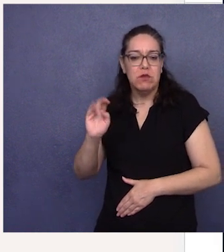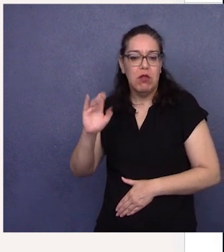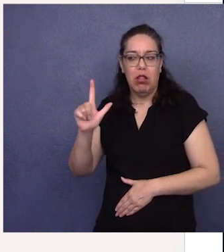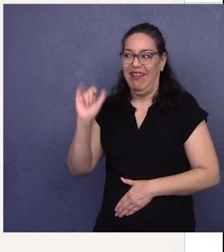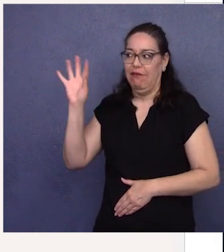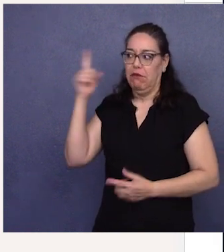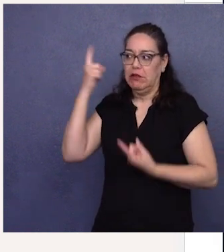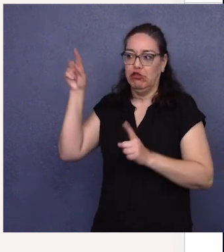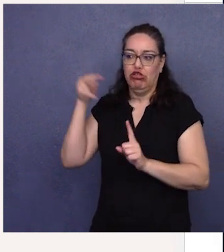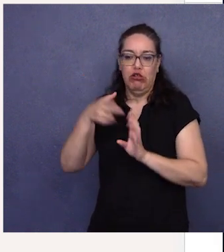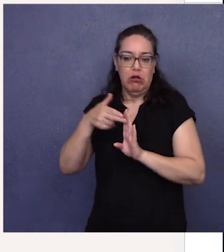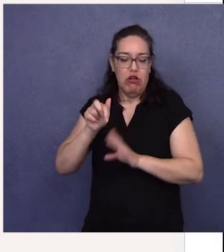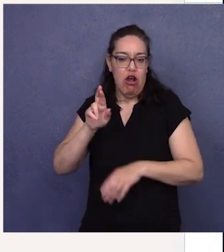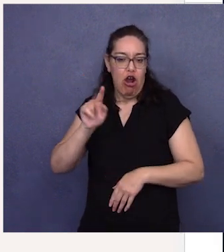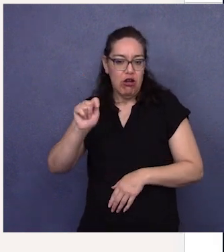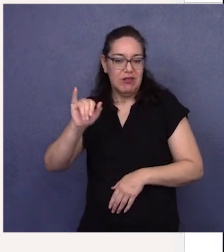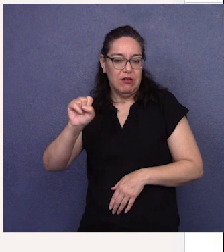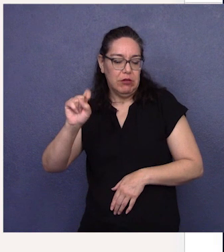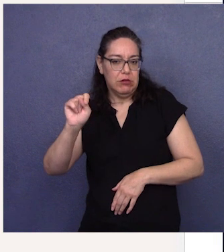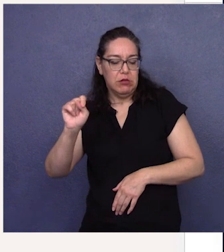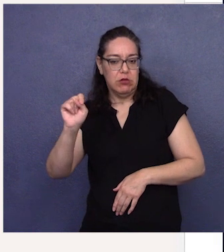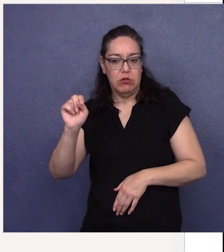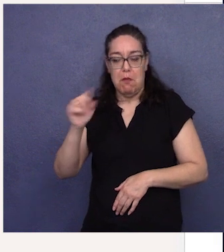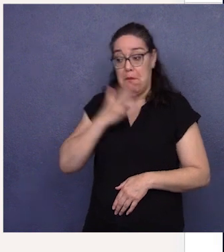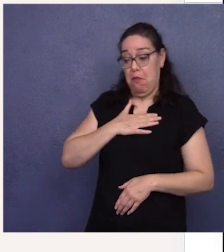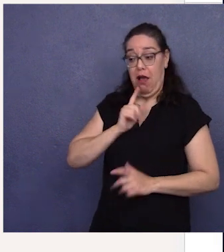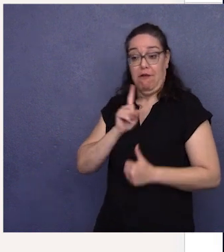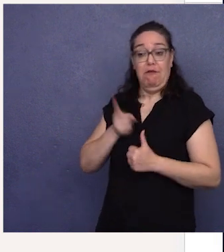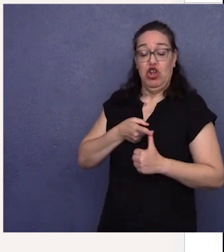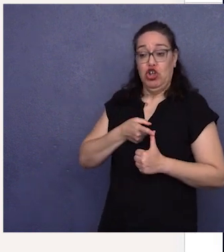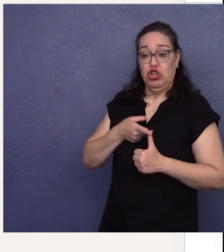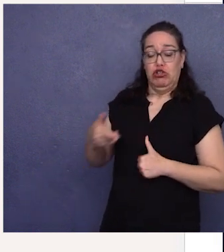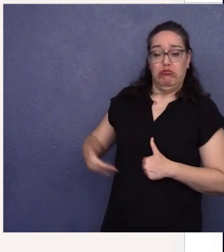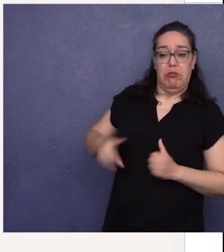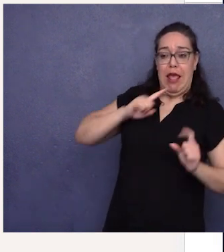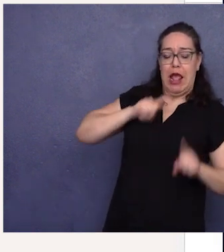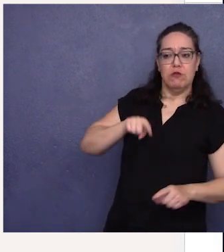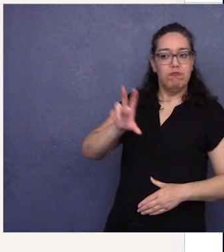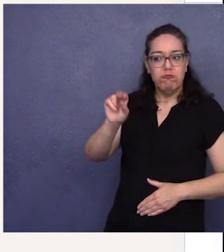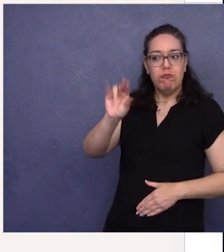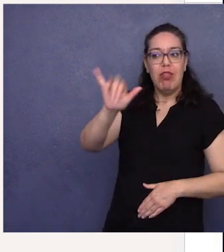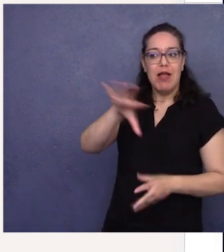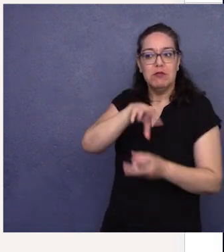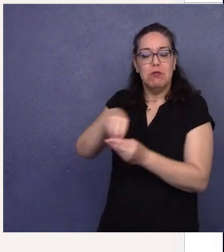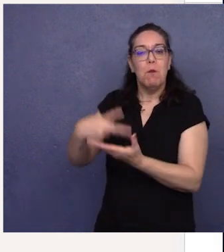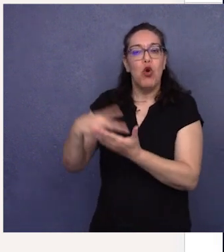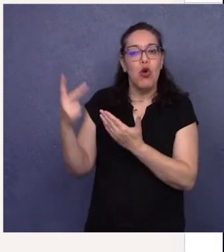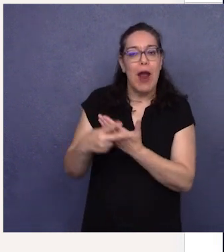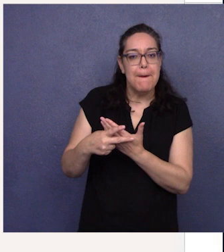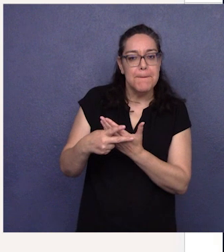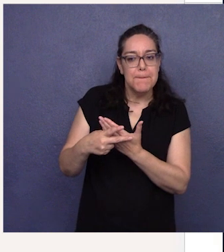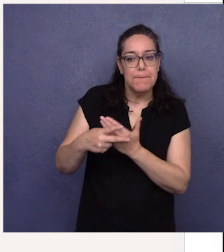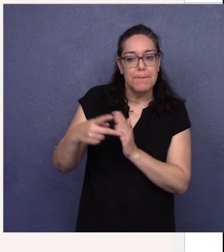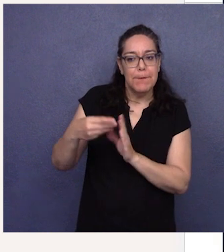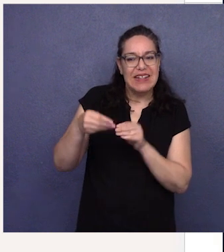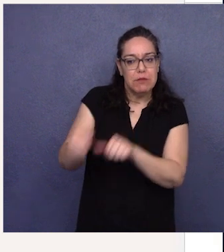initial answer would be no. That would be part of your programmatic expense, because